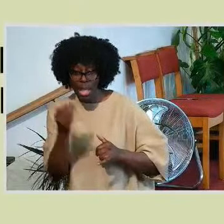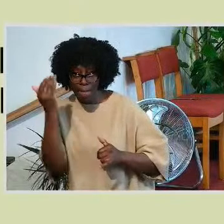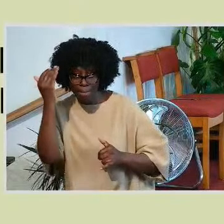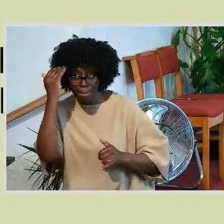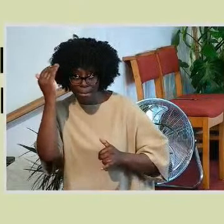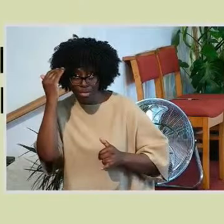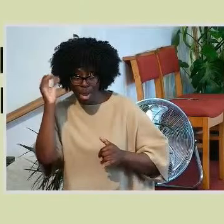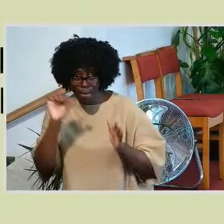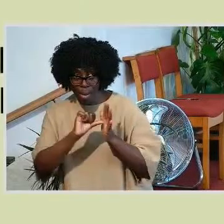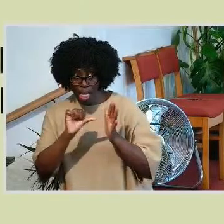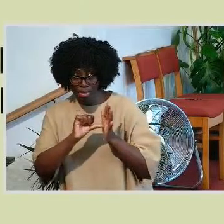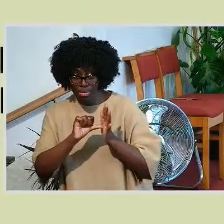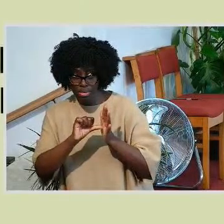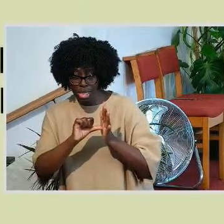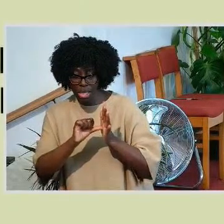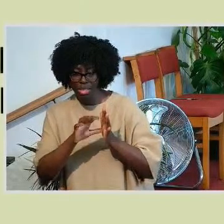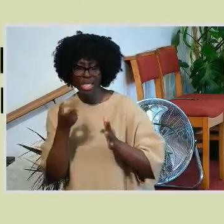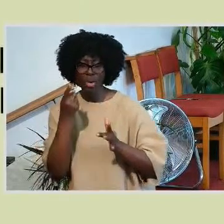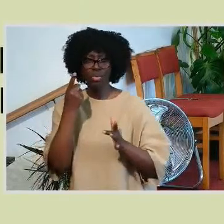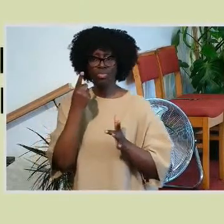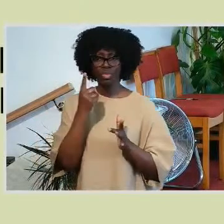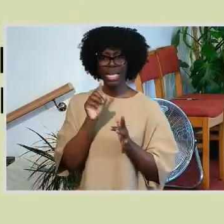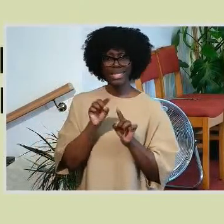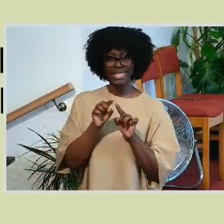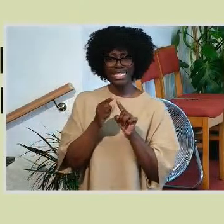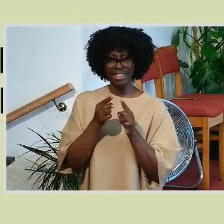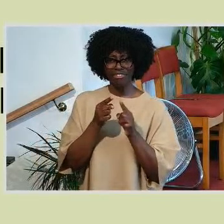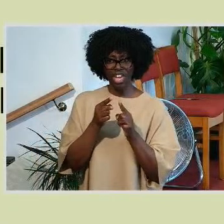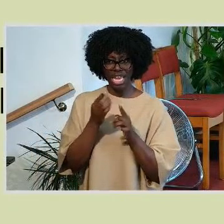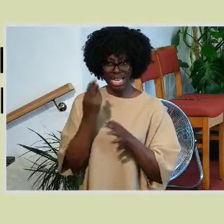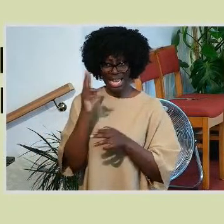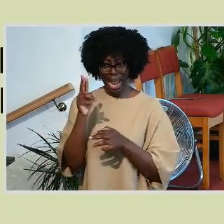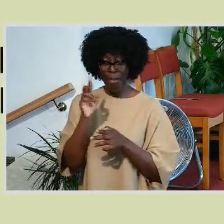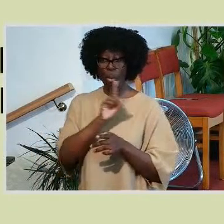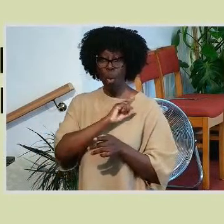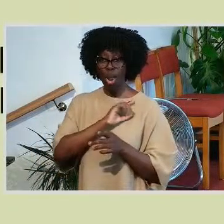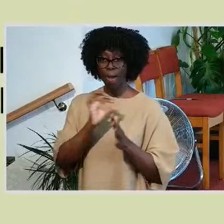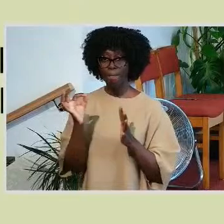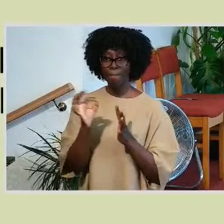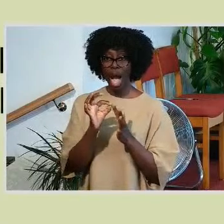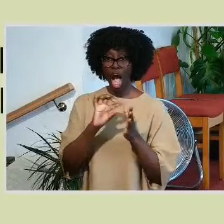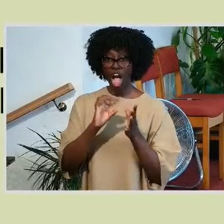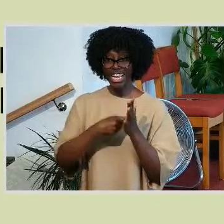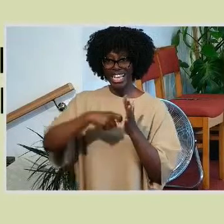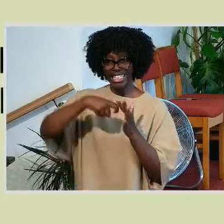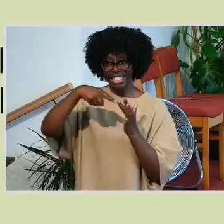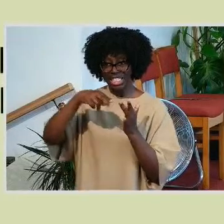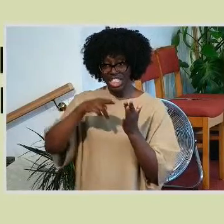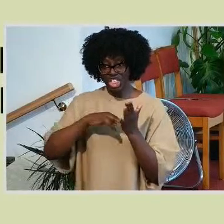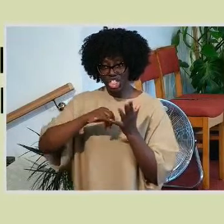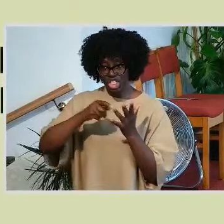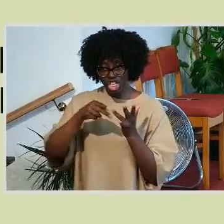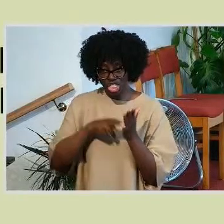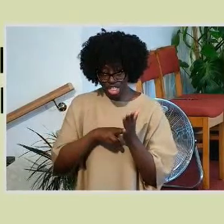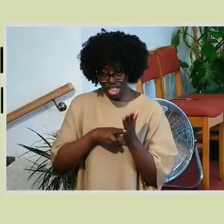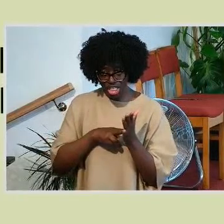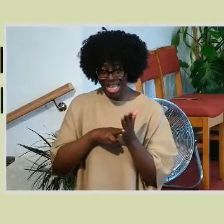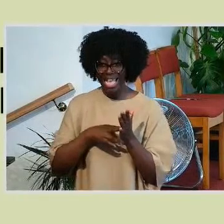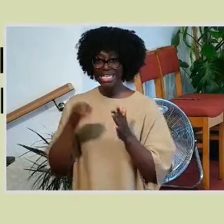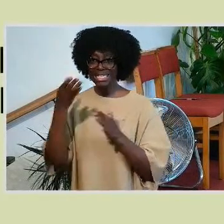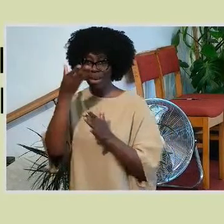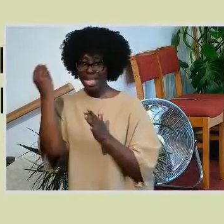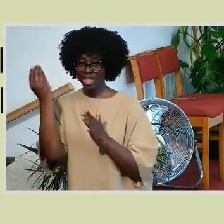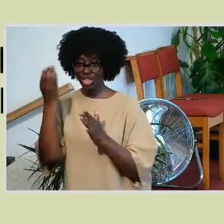motor Parkinson's, then we call it Parkinson's dementia. And I think I mentioned a dementia called Lewy body